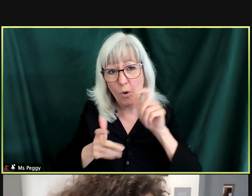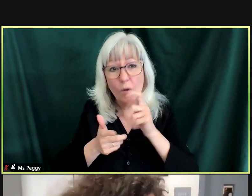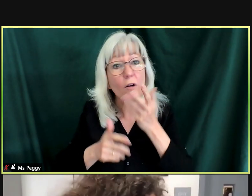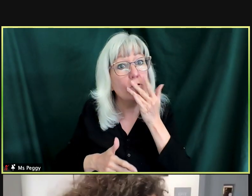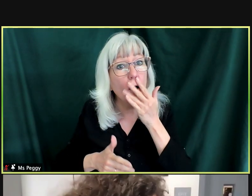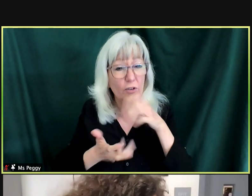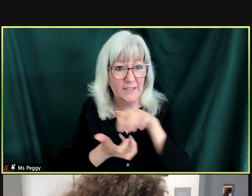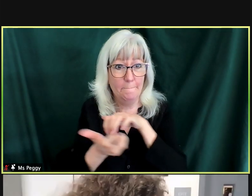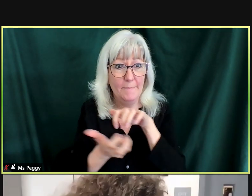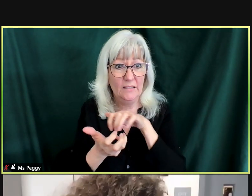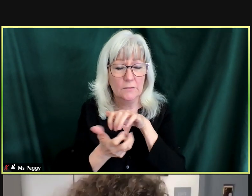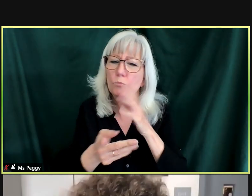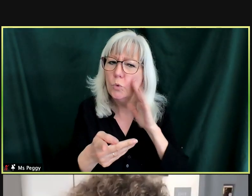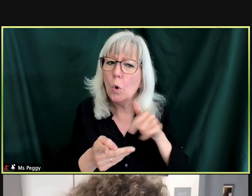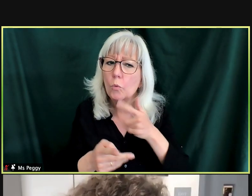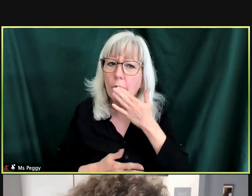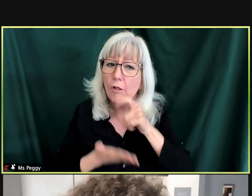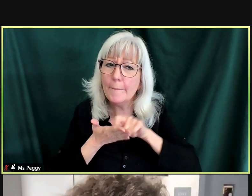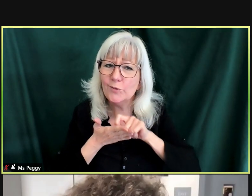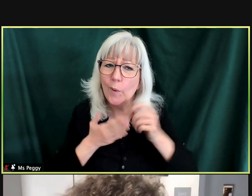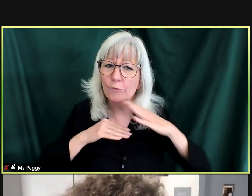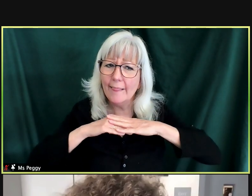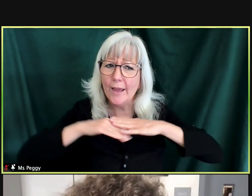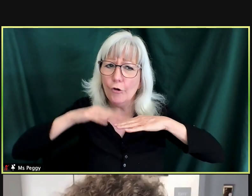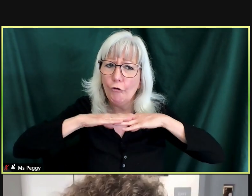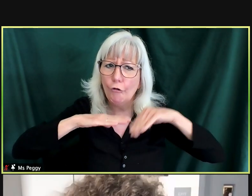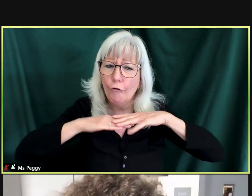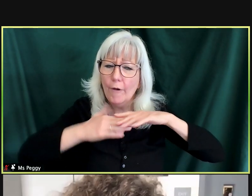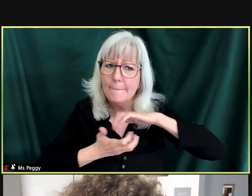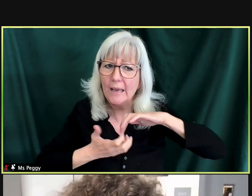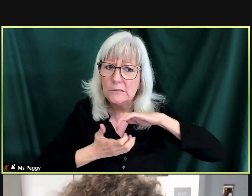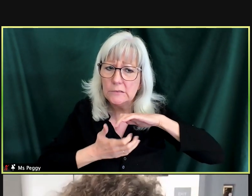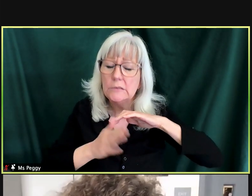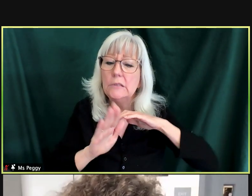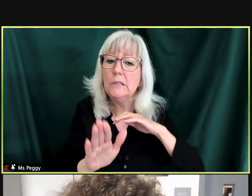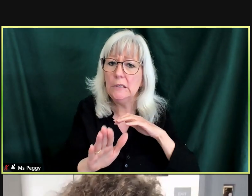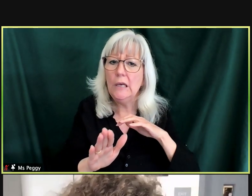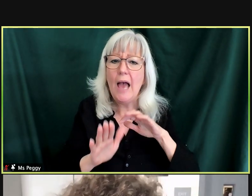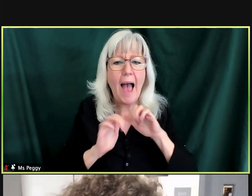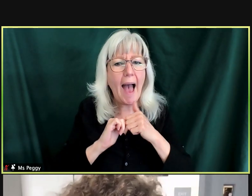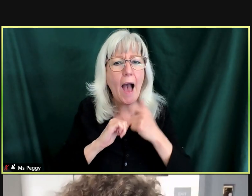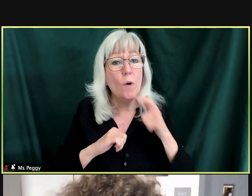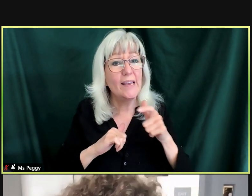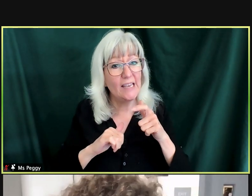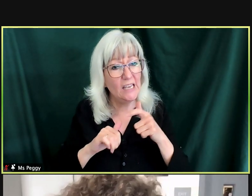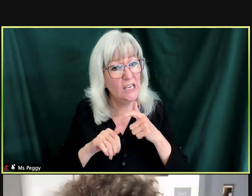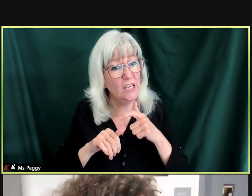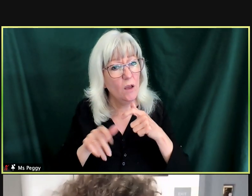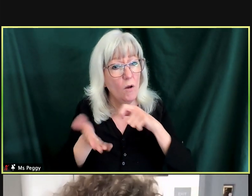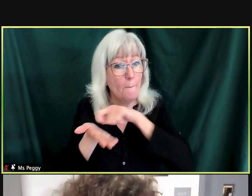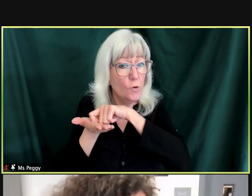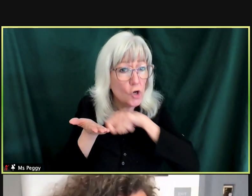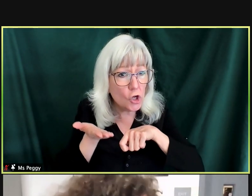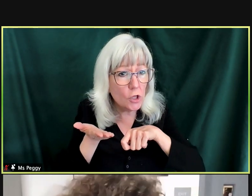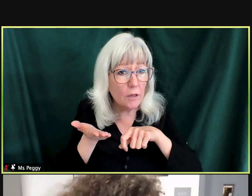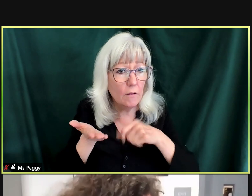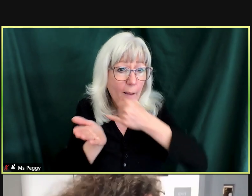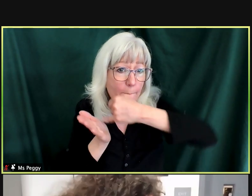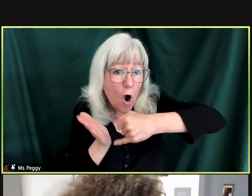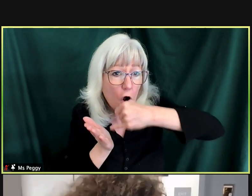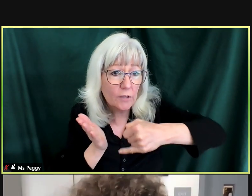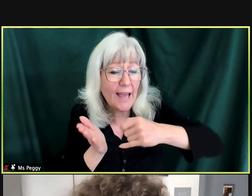them with color pencil. And also how he's pulling his marks. How long are the marks? And what direction